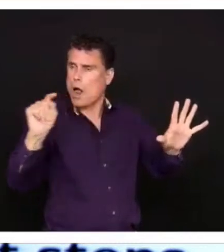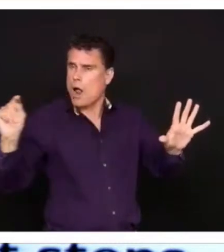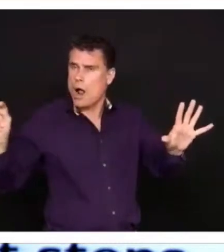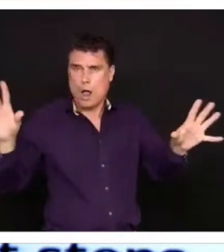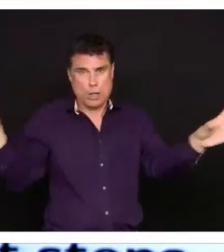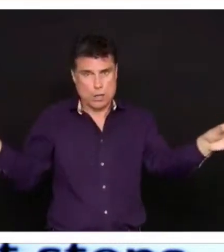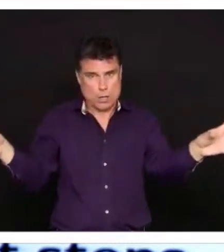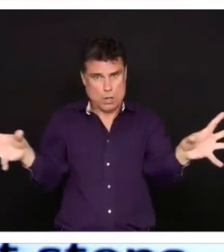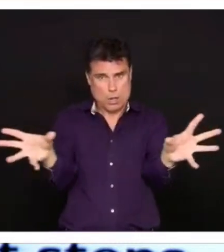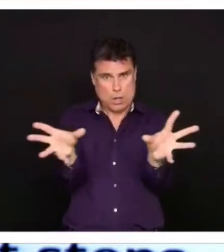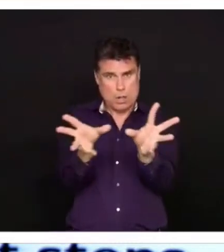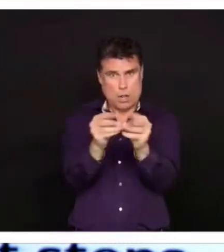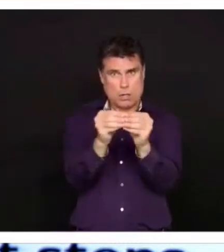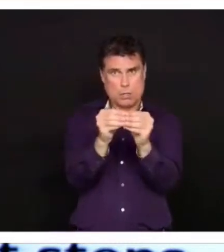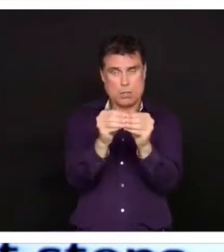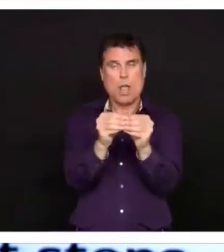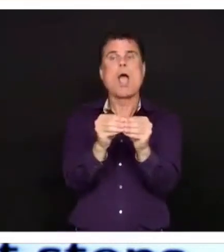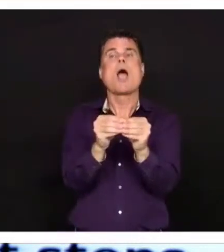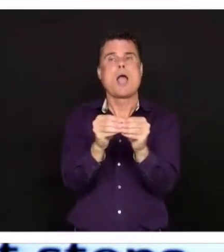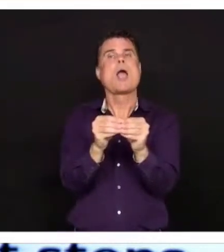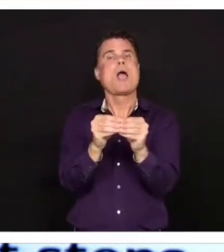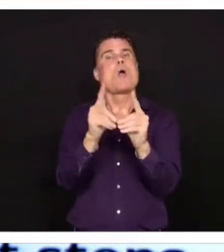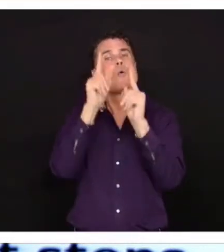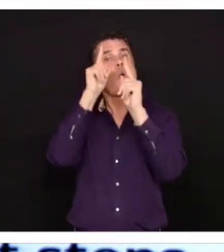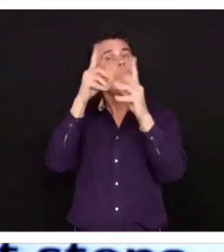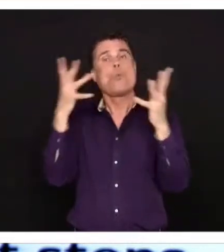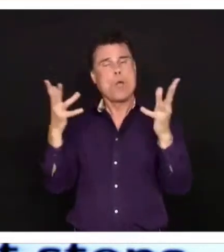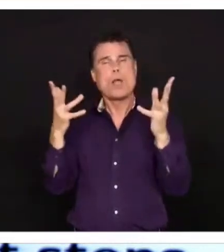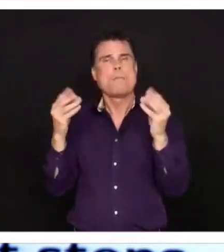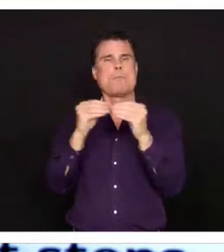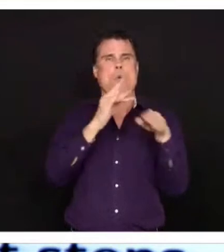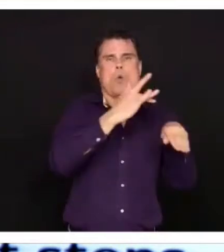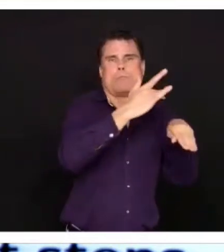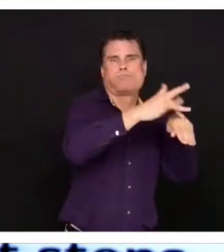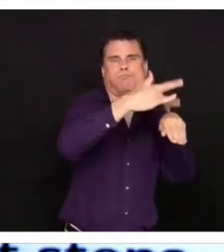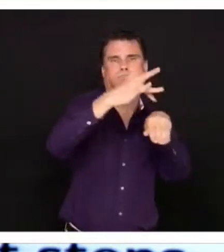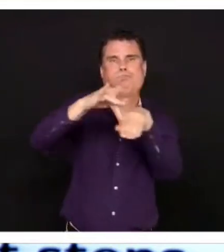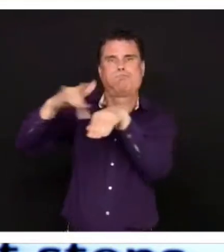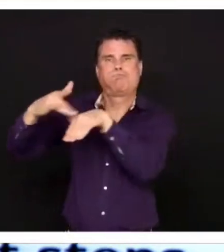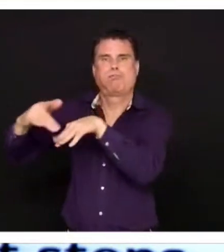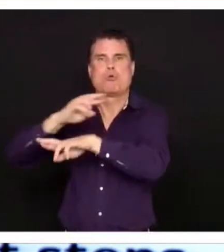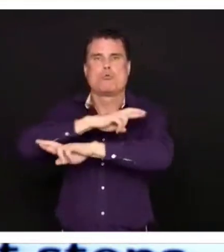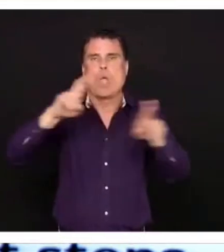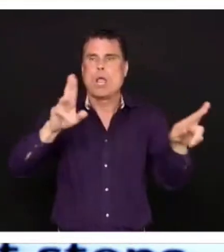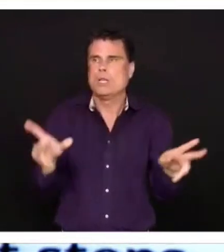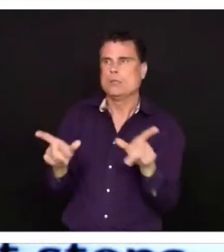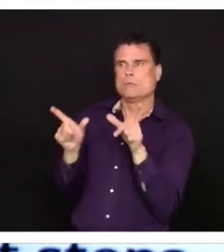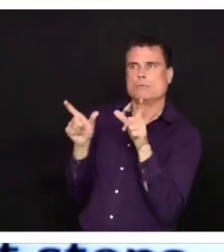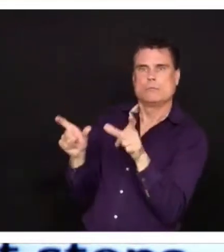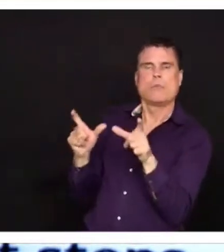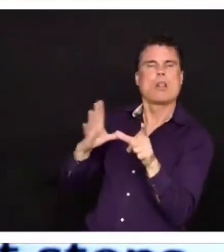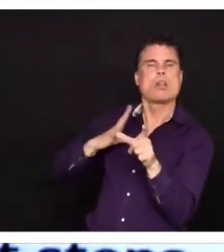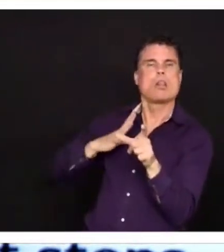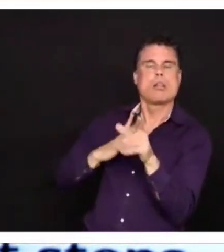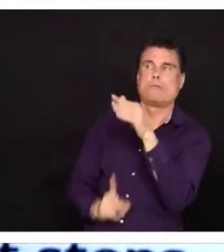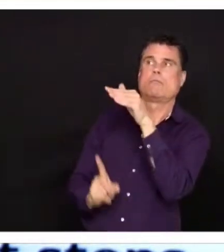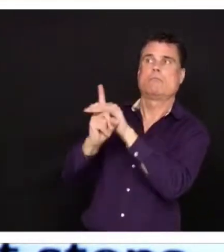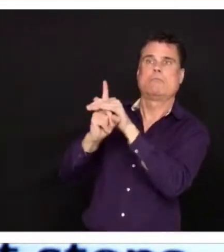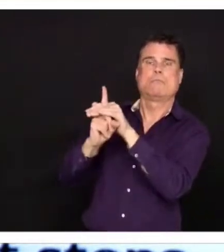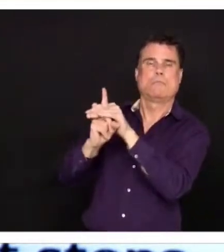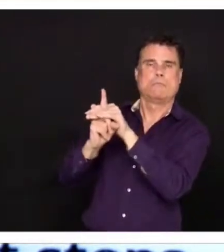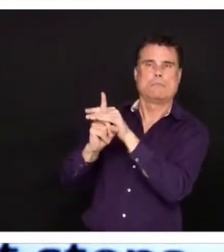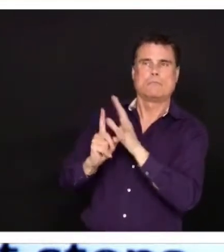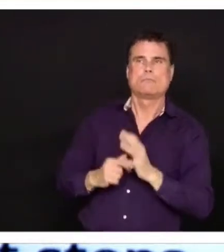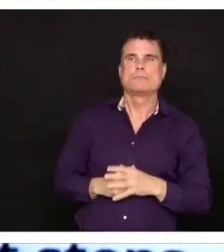also want to measure that against our existing critical care capacity so that we know when we go back, for example, to elective surgery, what the demand